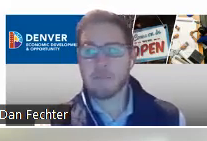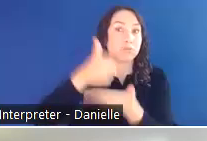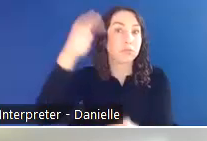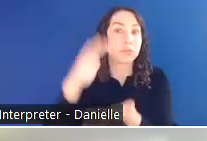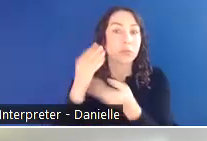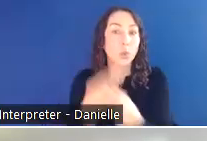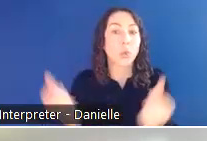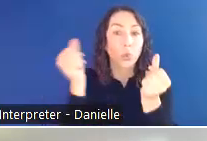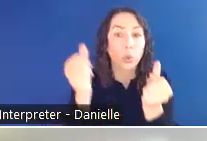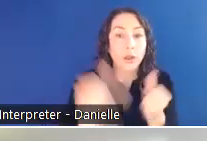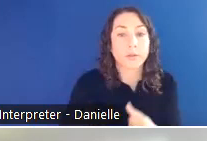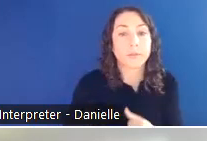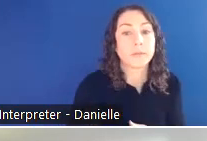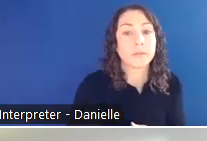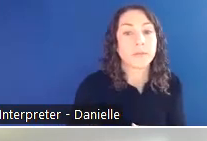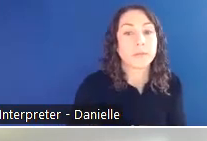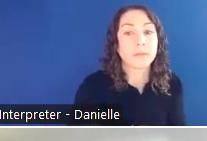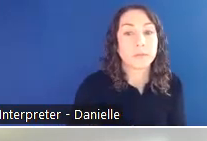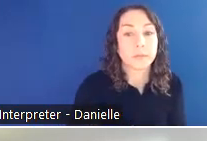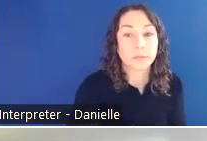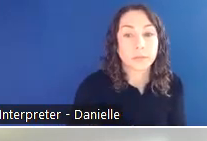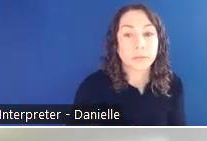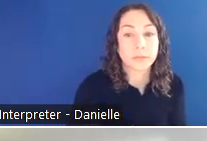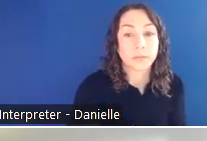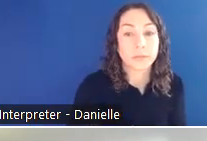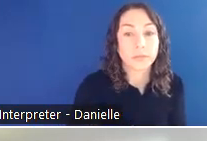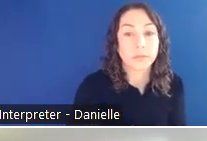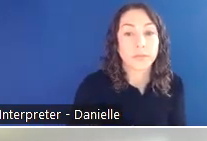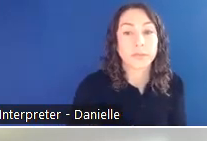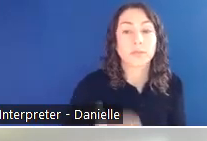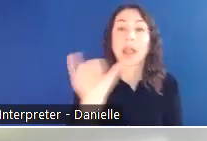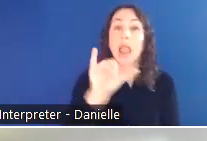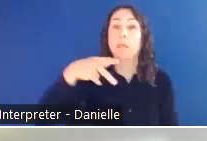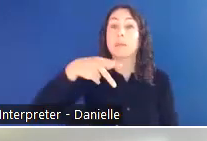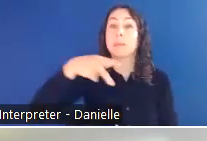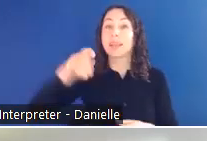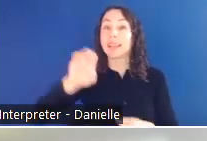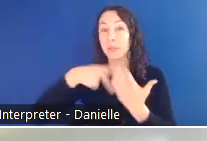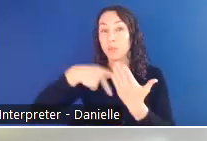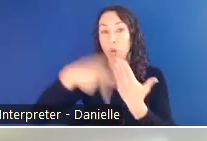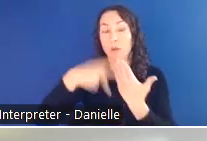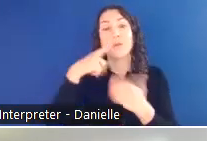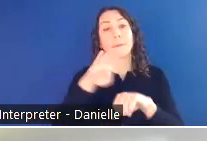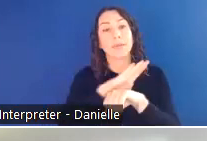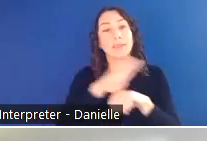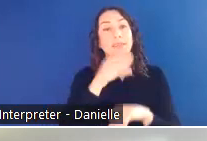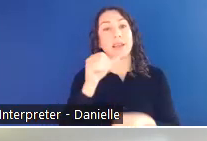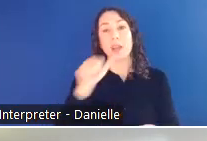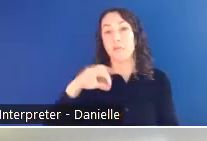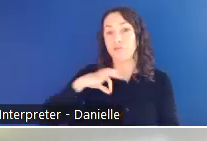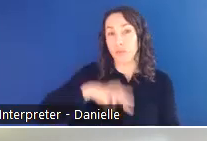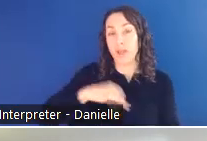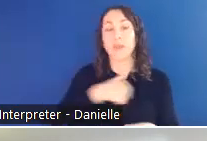and nonprofit emergency relief funds and the PPE program for businesses and nonprofits, which we carried out using